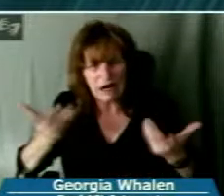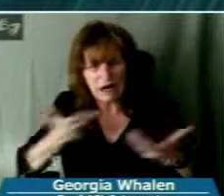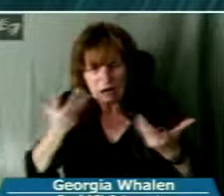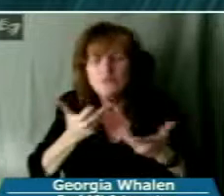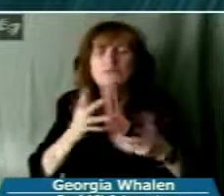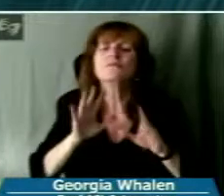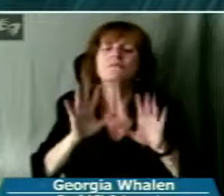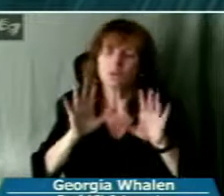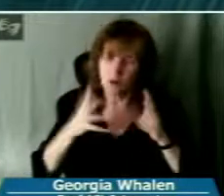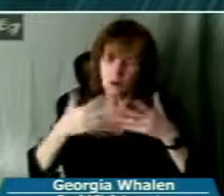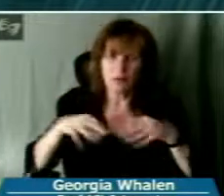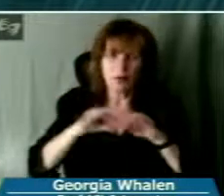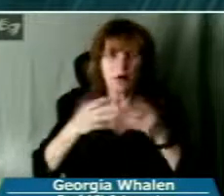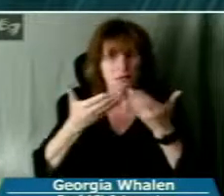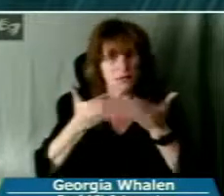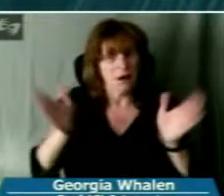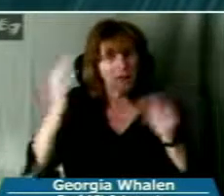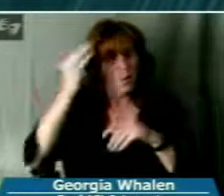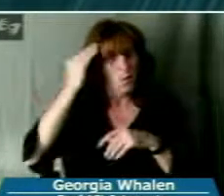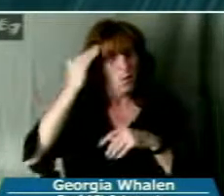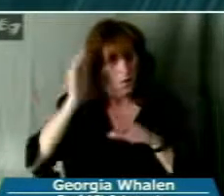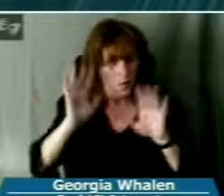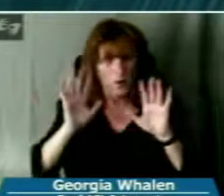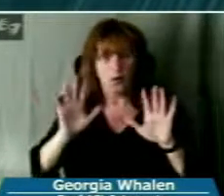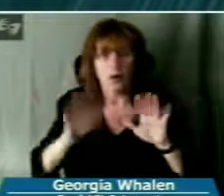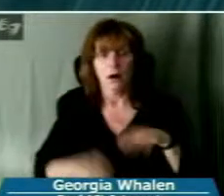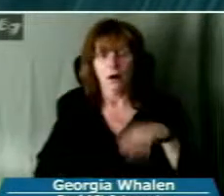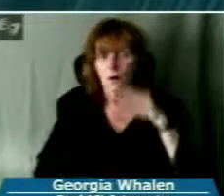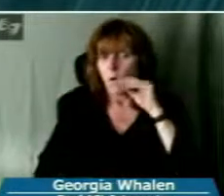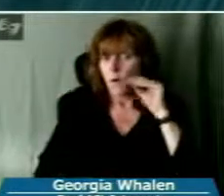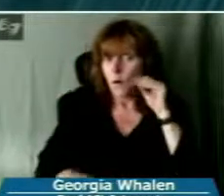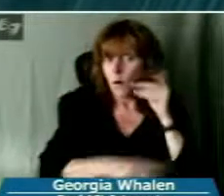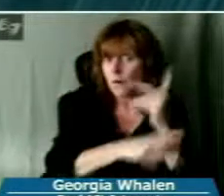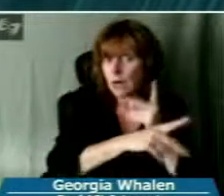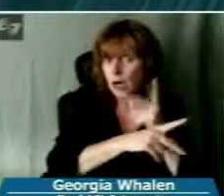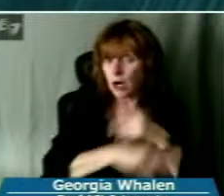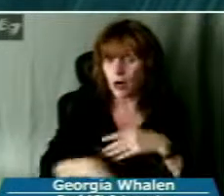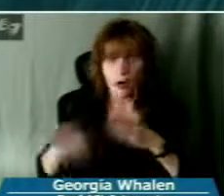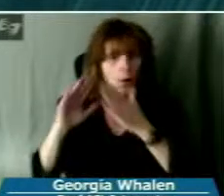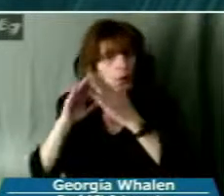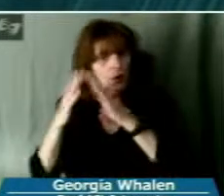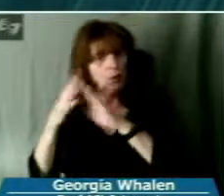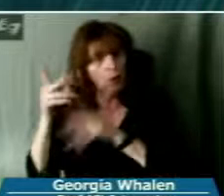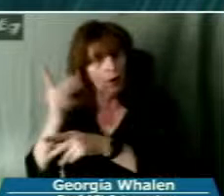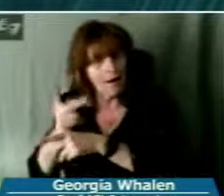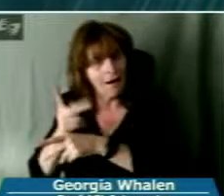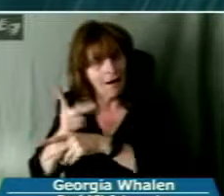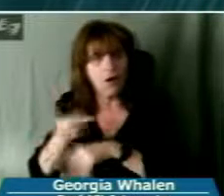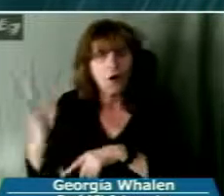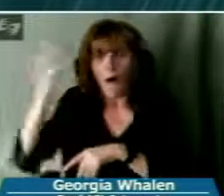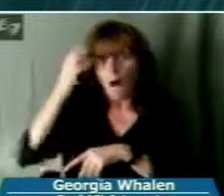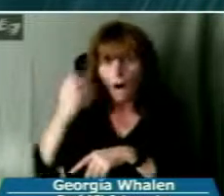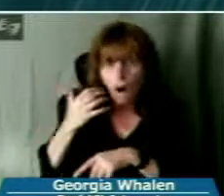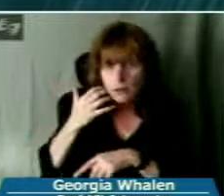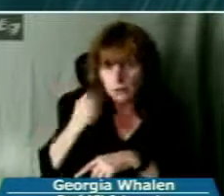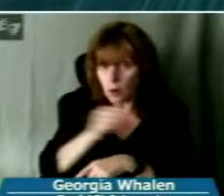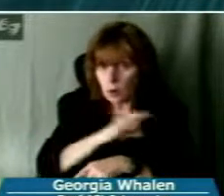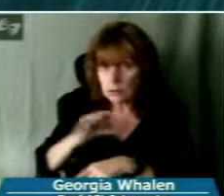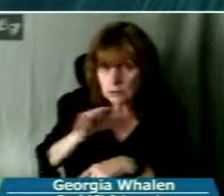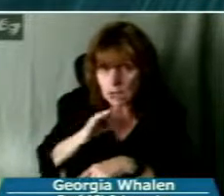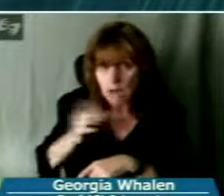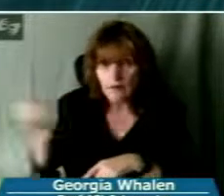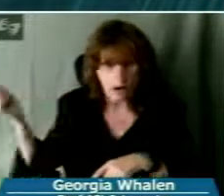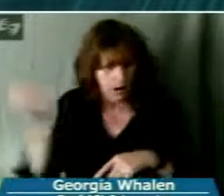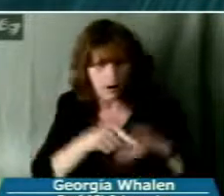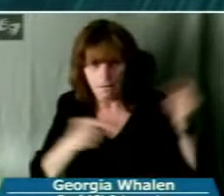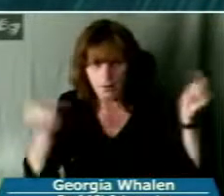that there were home and community care staff, primary care physicians, hospital staff on site in those last couple of days trying to do